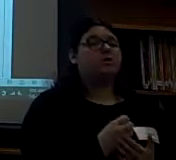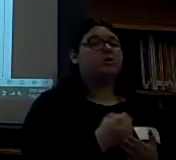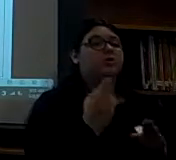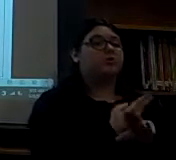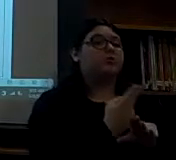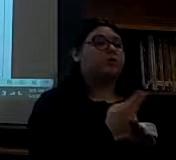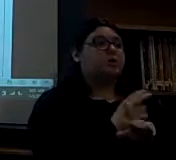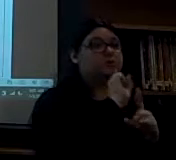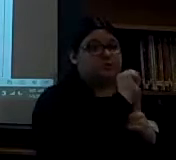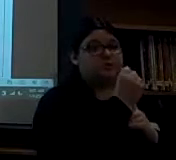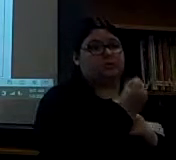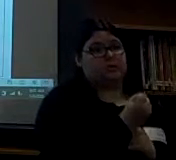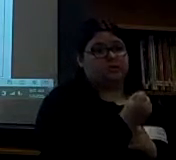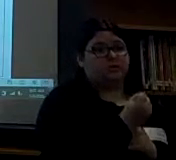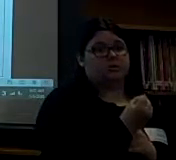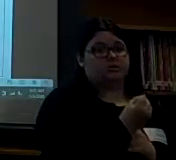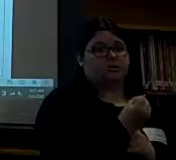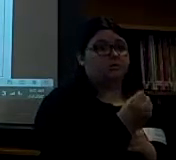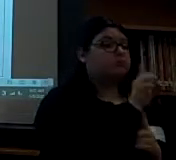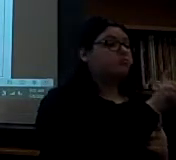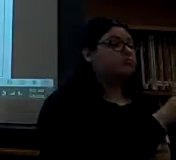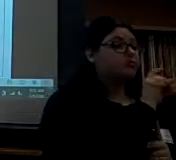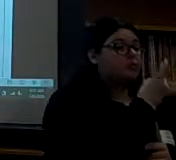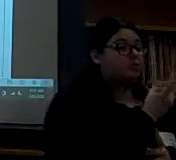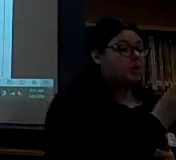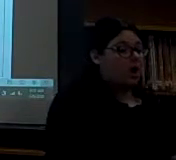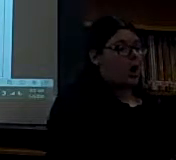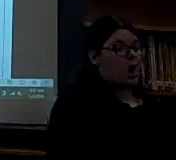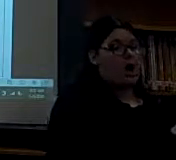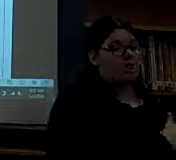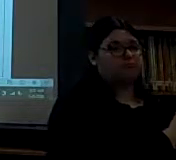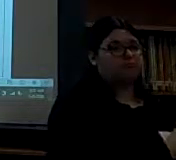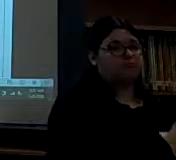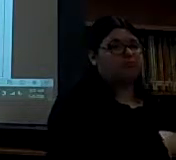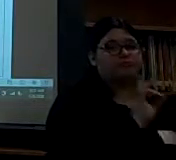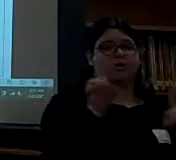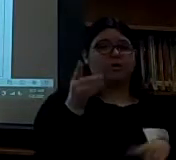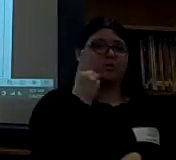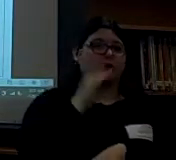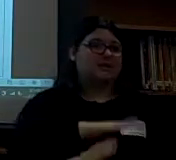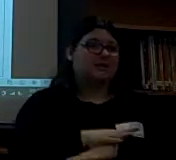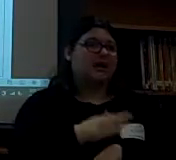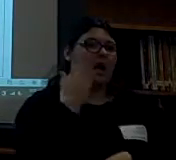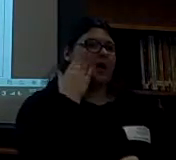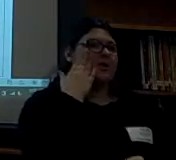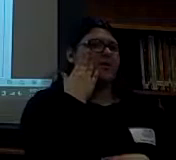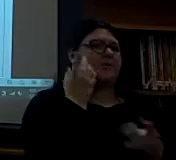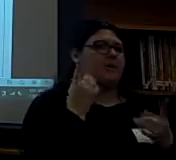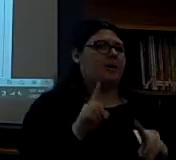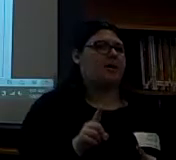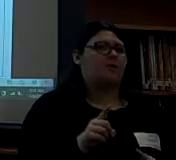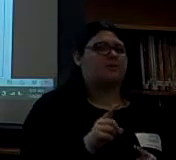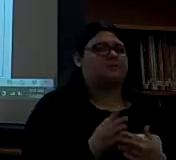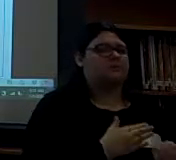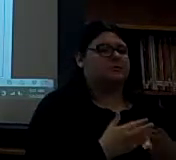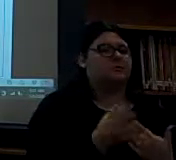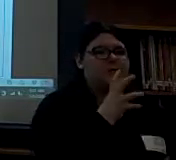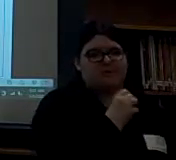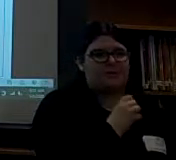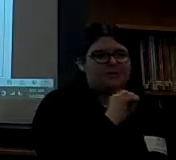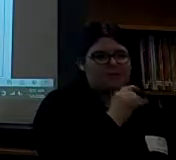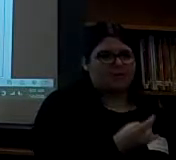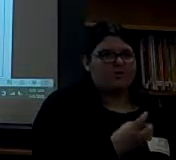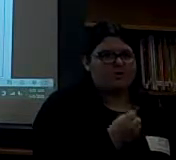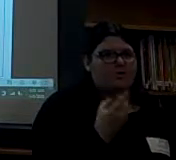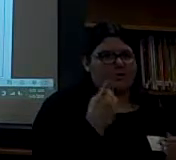a scenario where you do ask your child to get off of their device and come to the table, because I know this happens. No matter how old your child is, this probably happens to